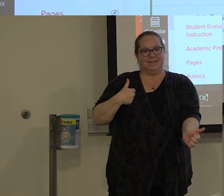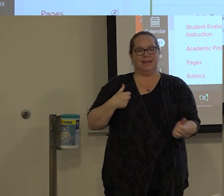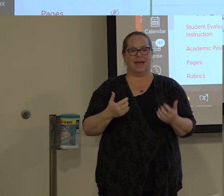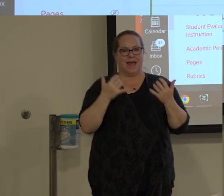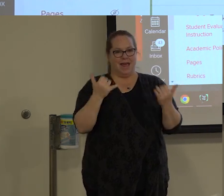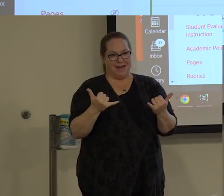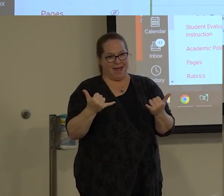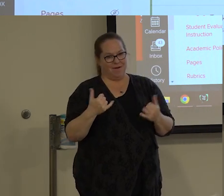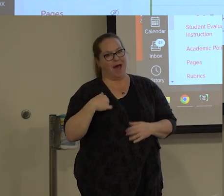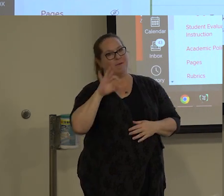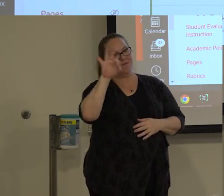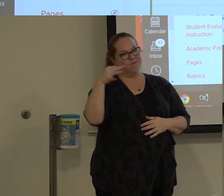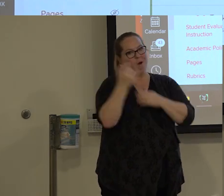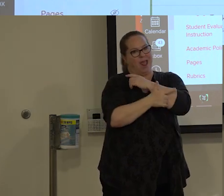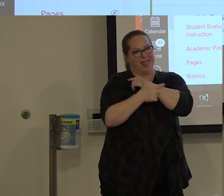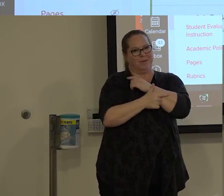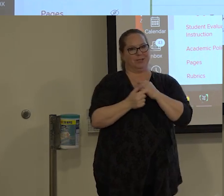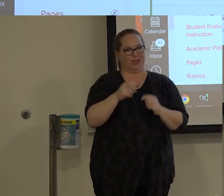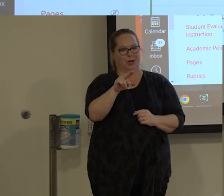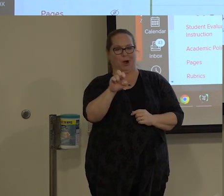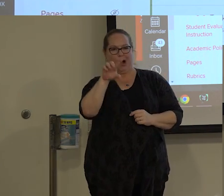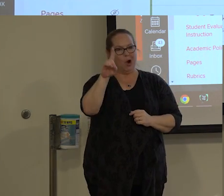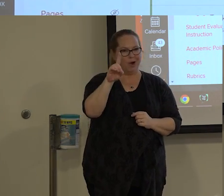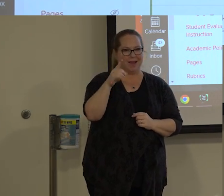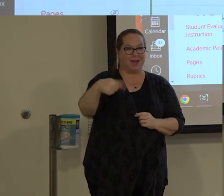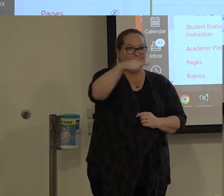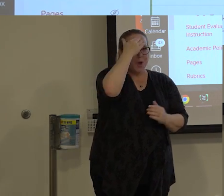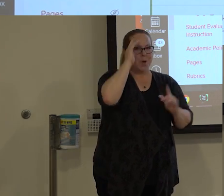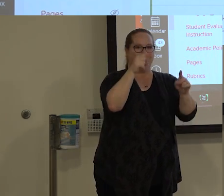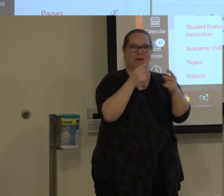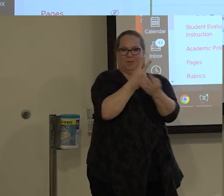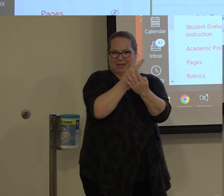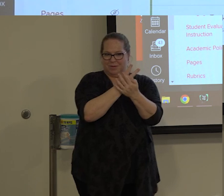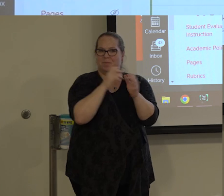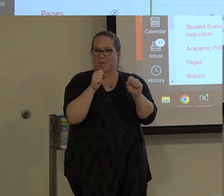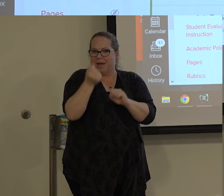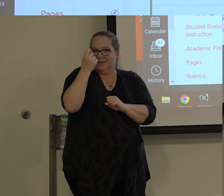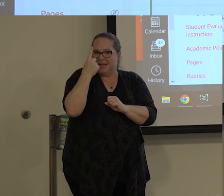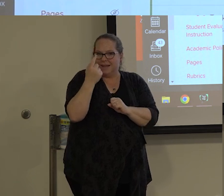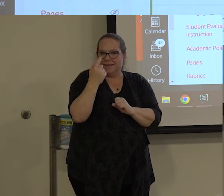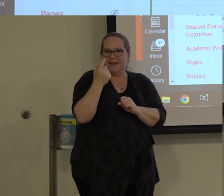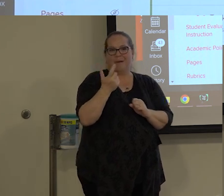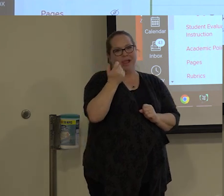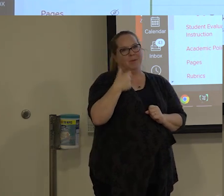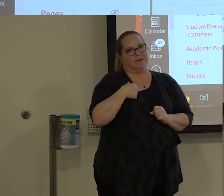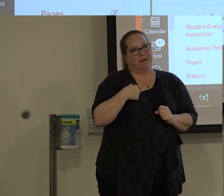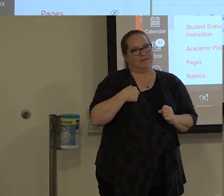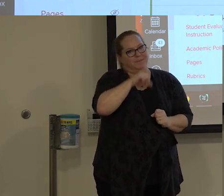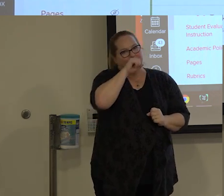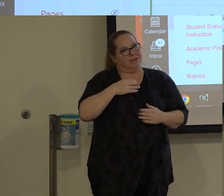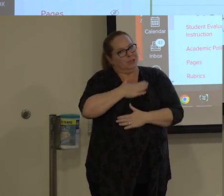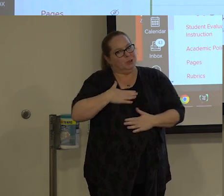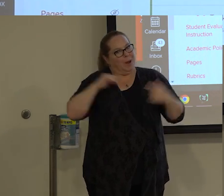now I'm a foreign language nerd. And as the rest of you who also went to grad school could probably understand, a little bit of a masochist. So